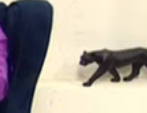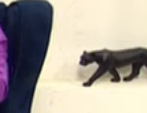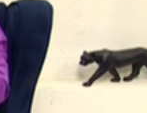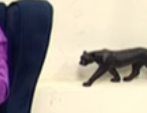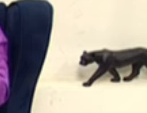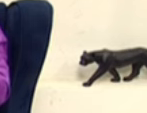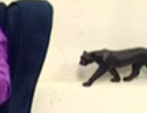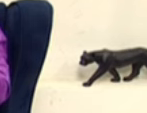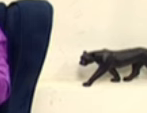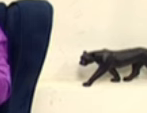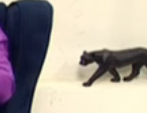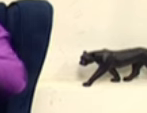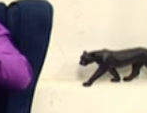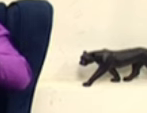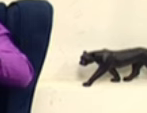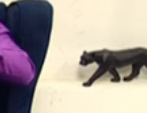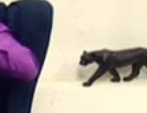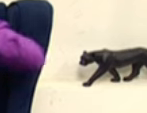nothing. I